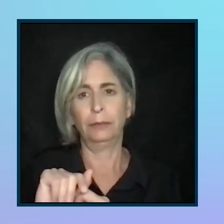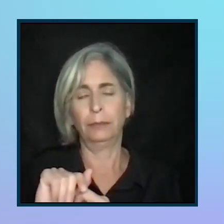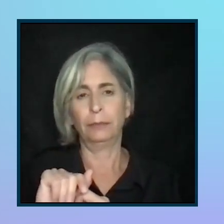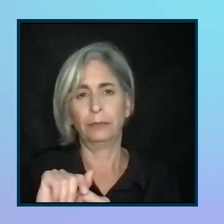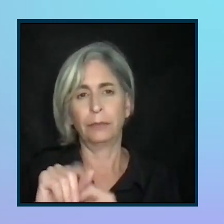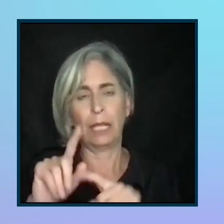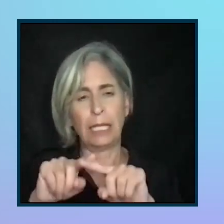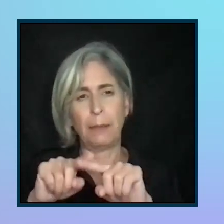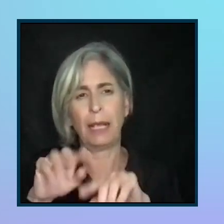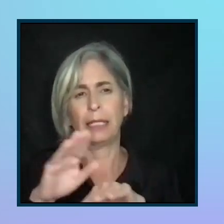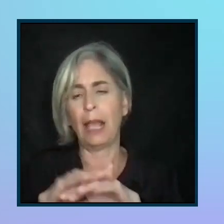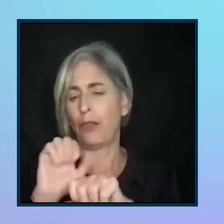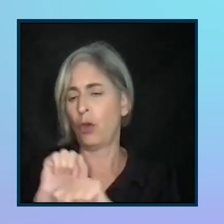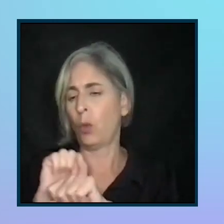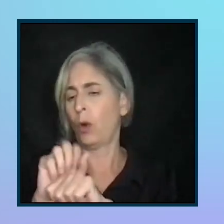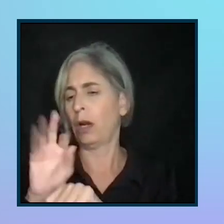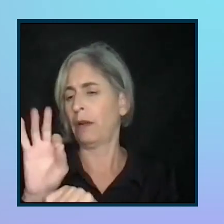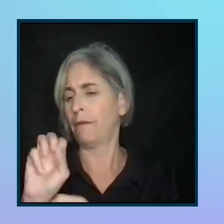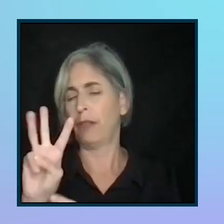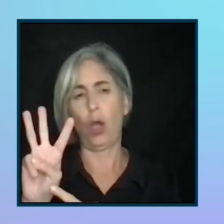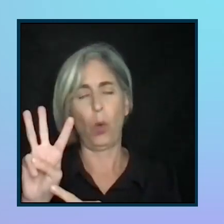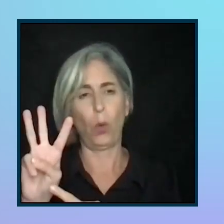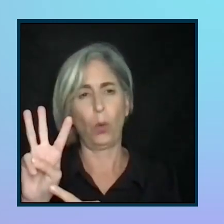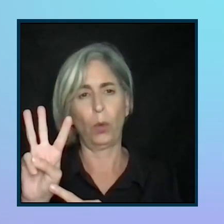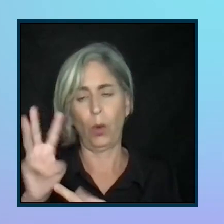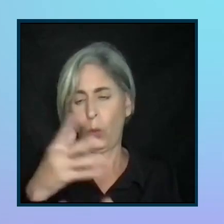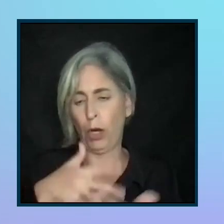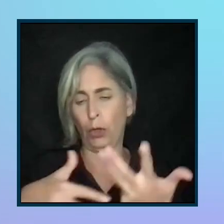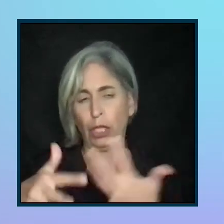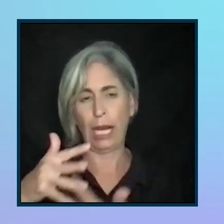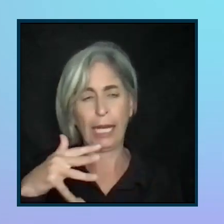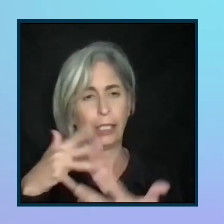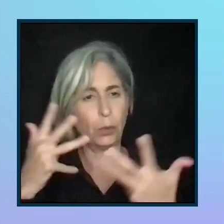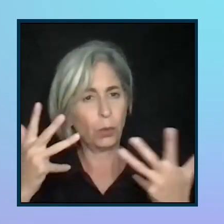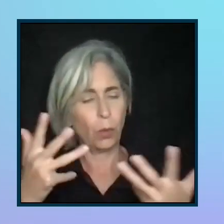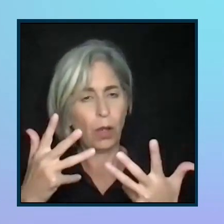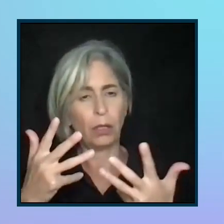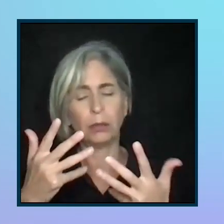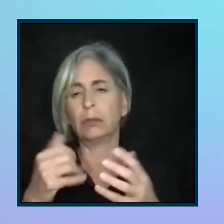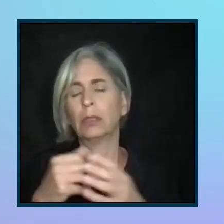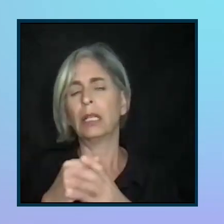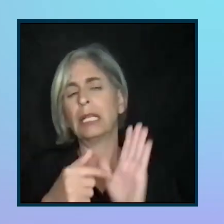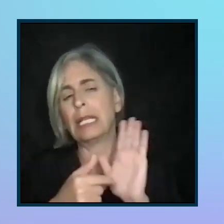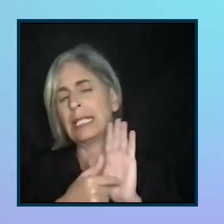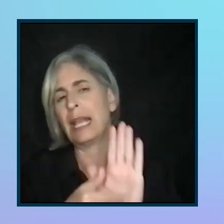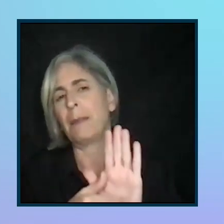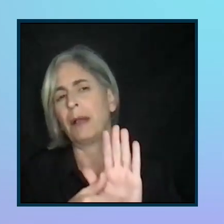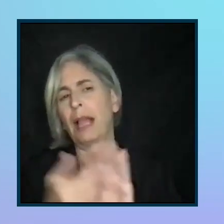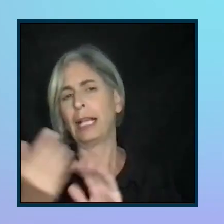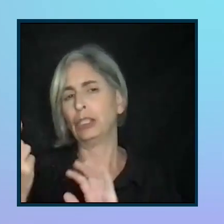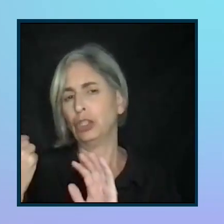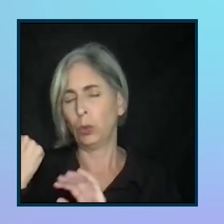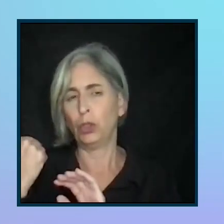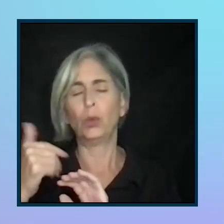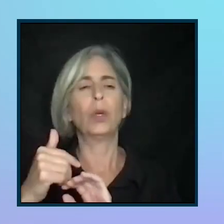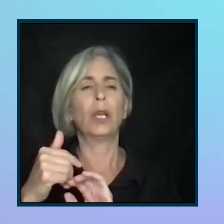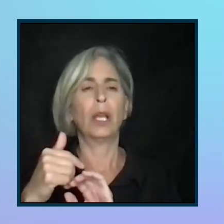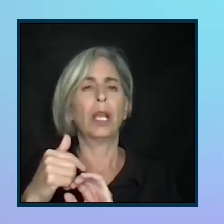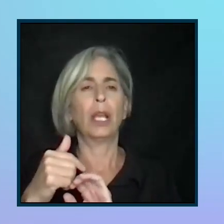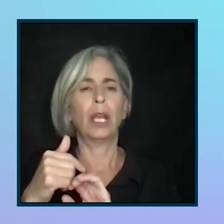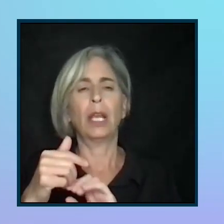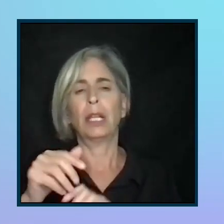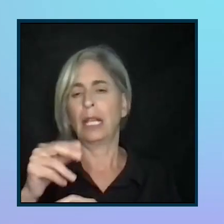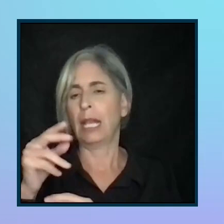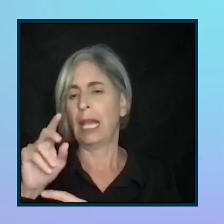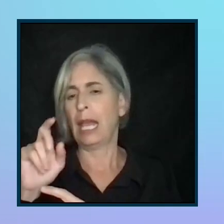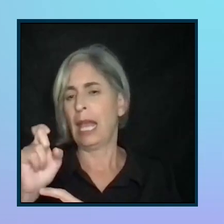It depends upon the workflow that we are engaged in. In the prepress example that I had shown you, we drive to getting